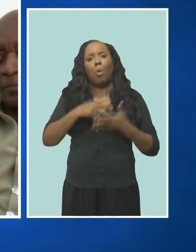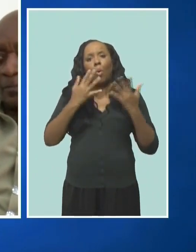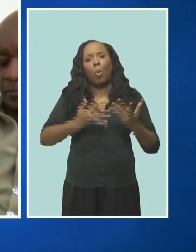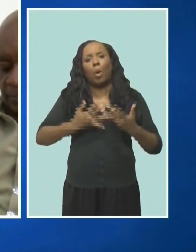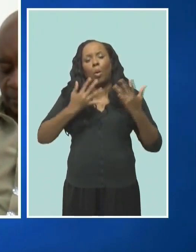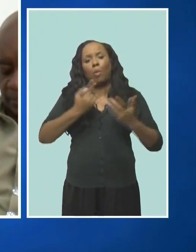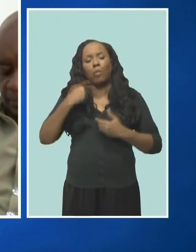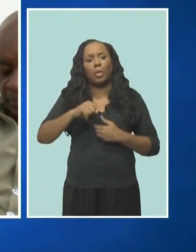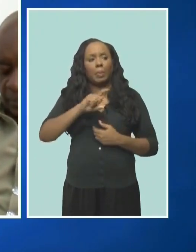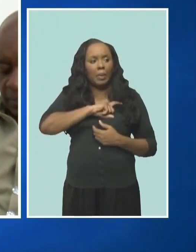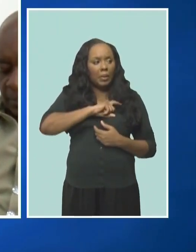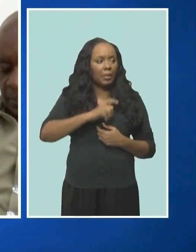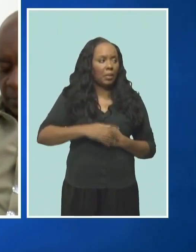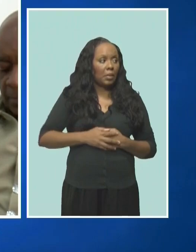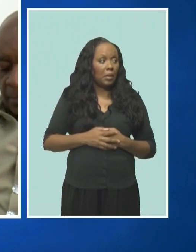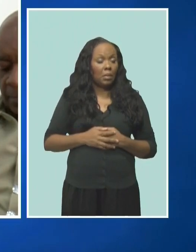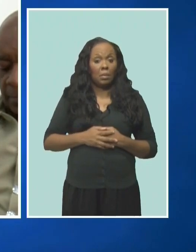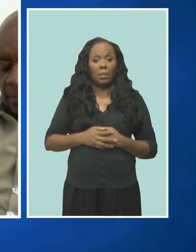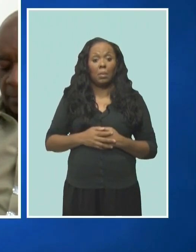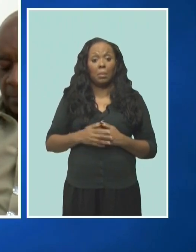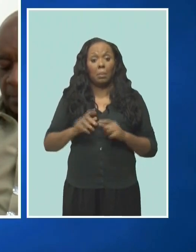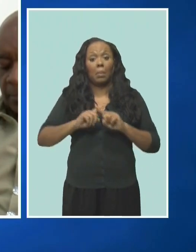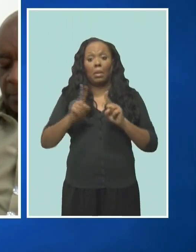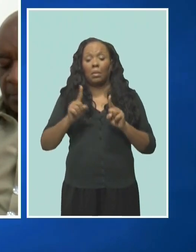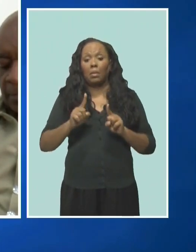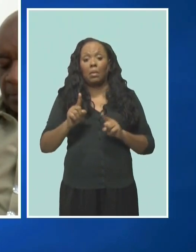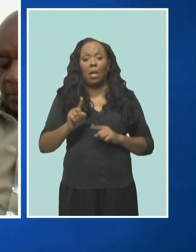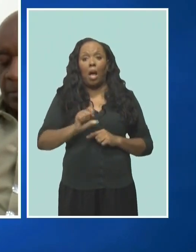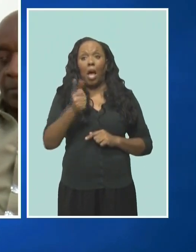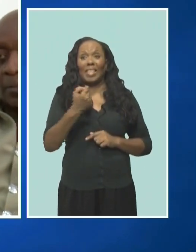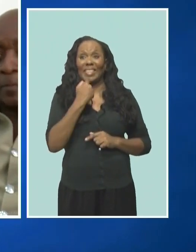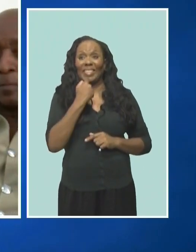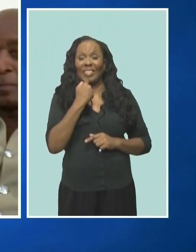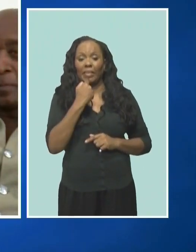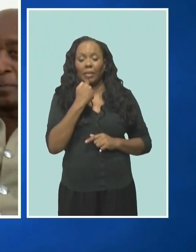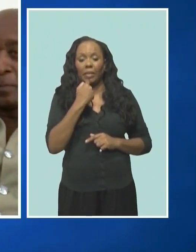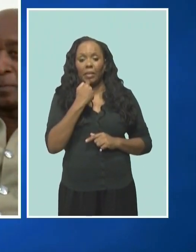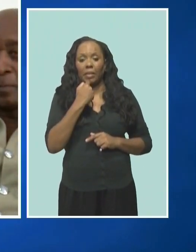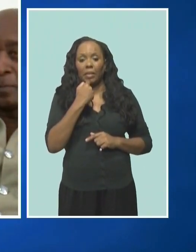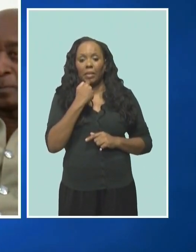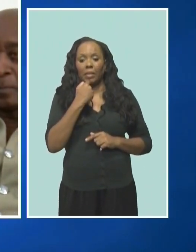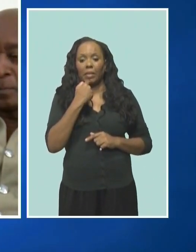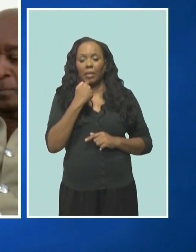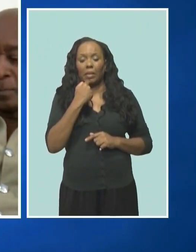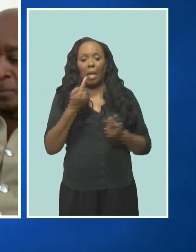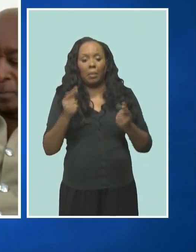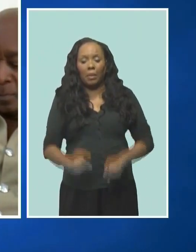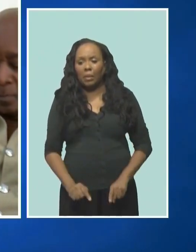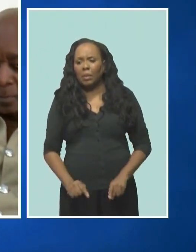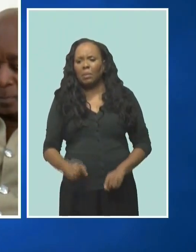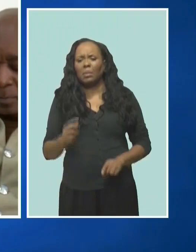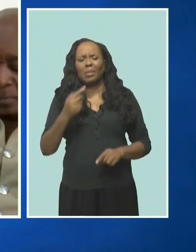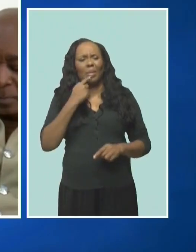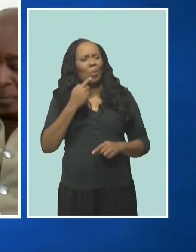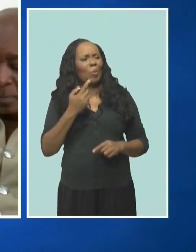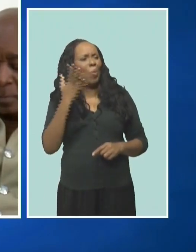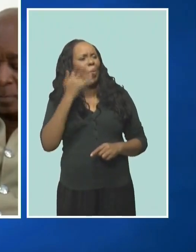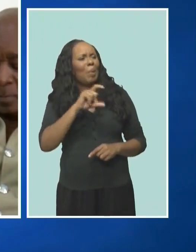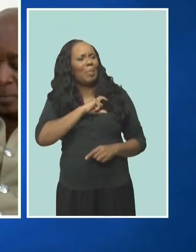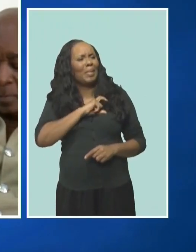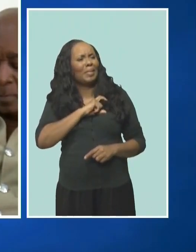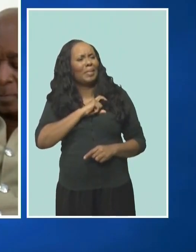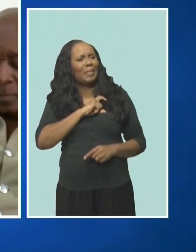And then people who have more serious issues want to know, well, why the police take so long to get here? And to ensure